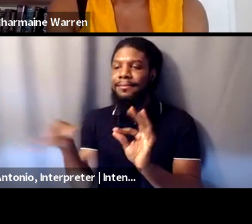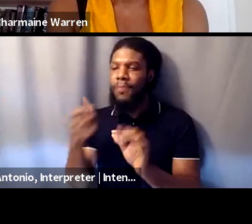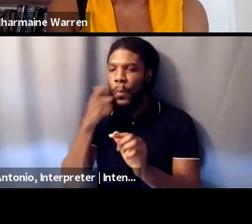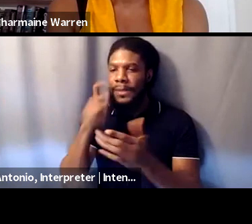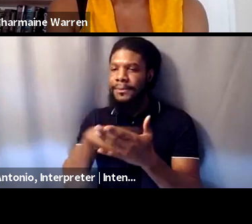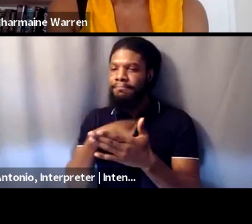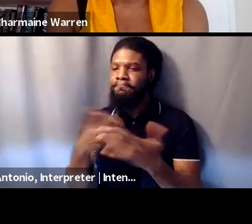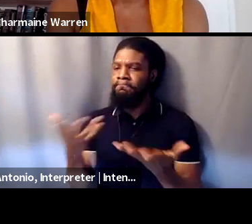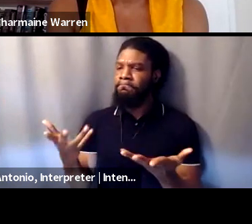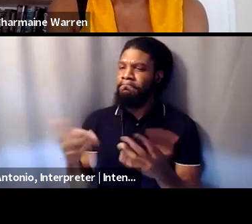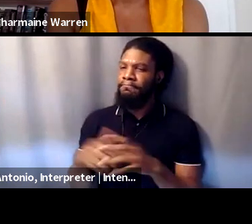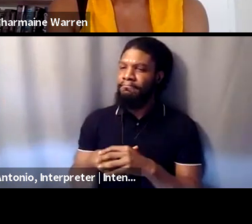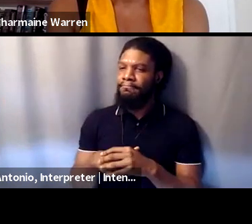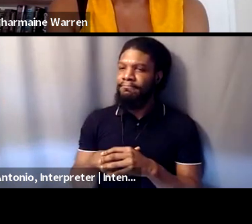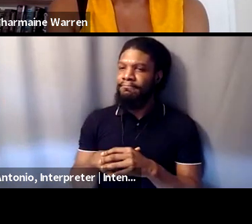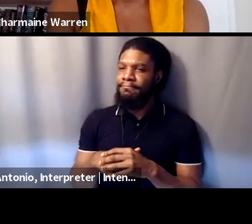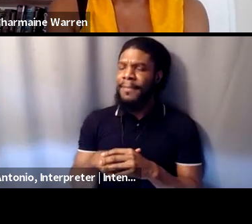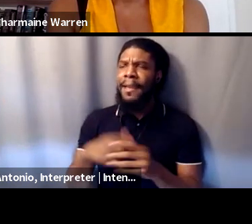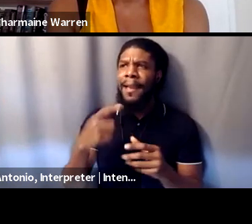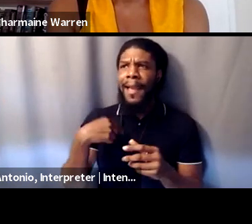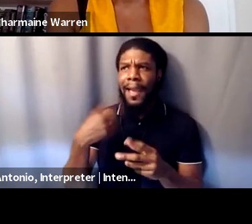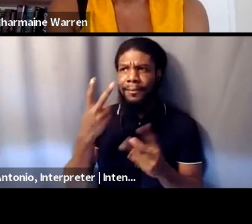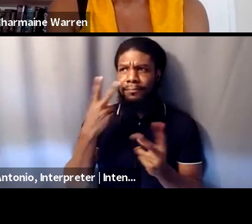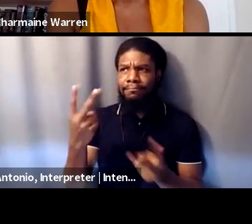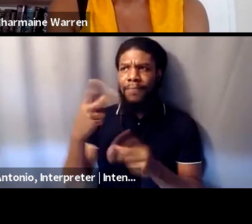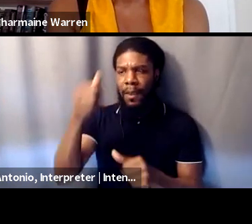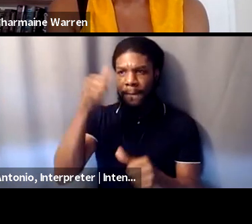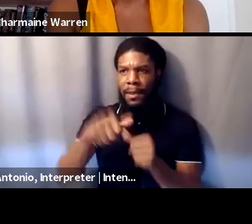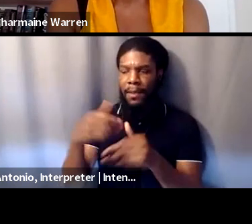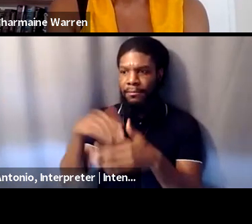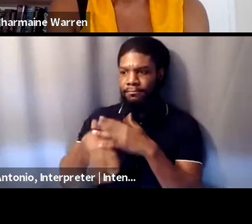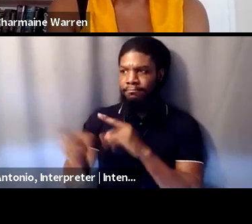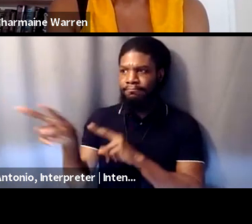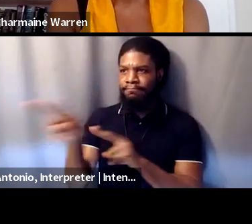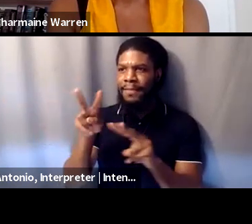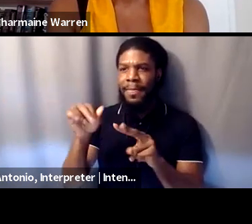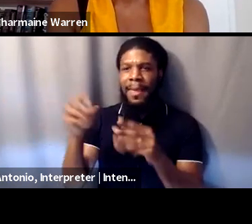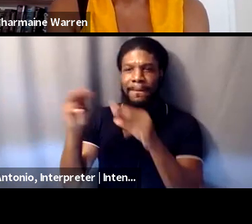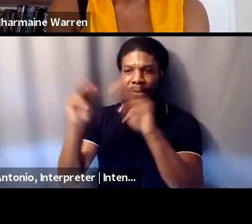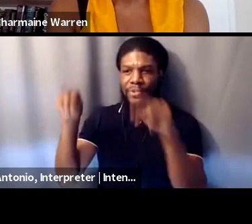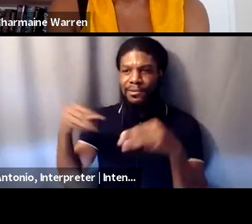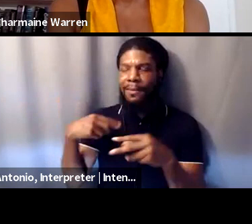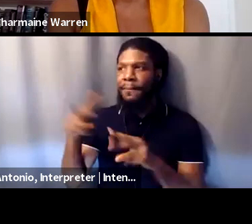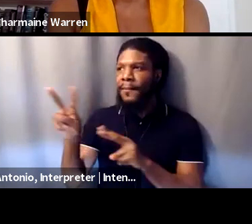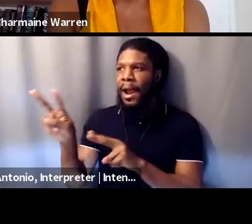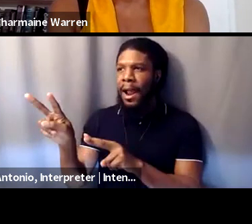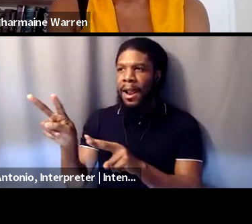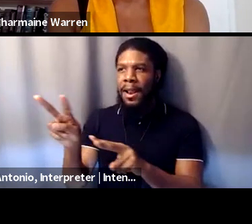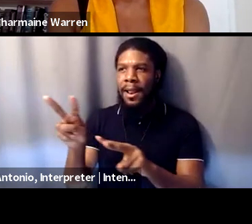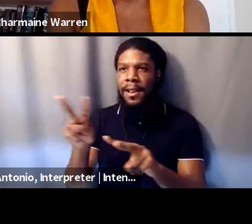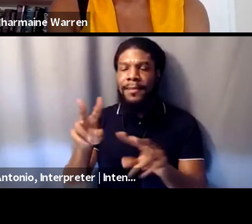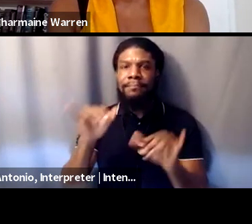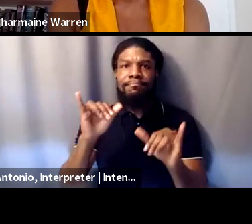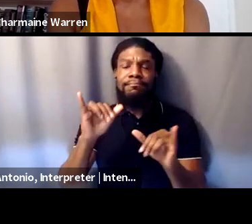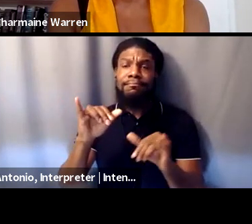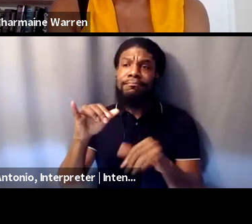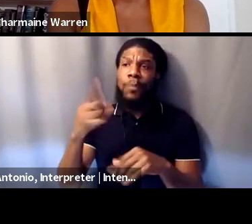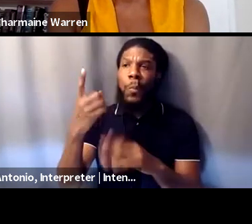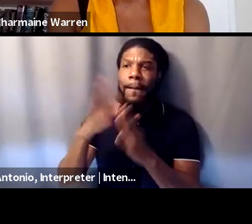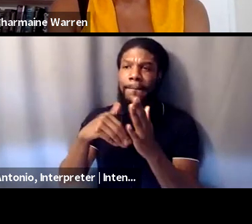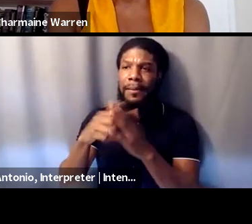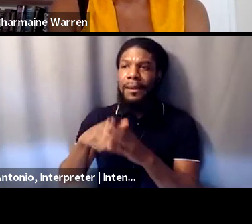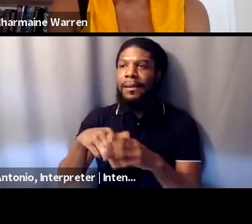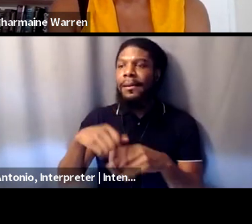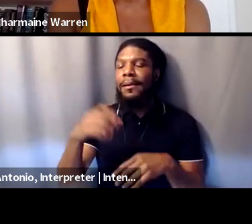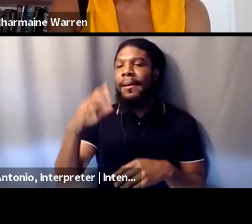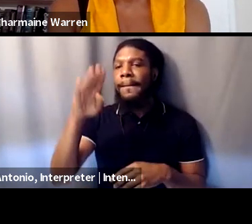figure. And I remember fucking laughing in the museum because there's this painting where there's this beautiful Black female presenting person, and